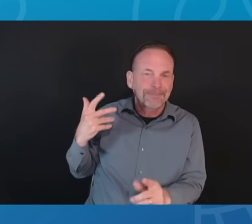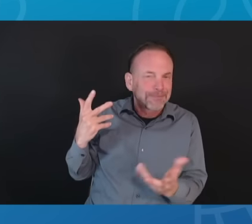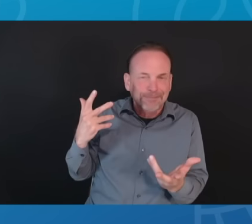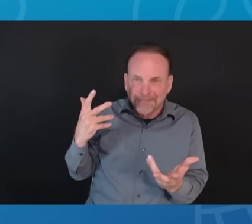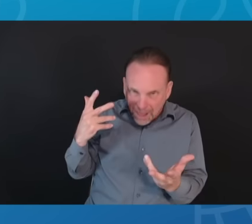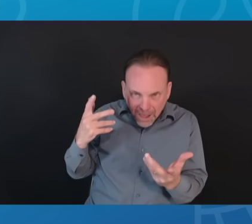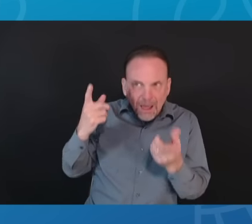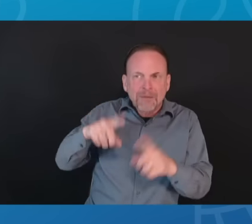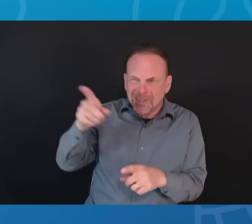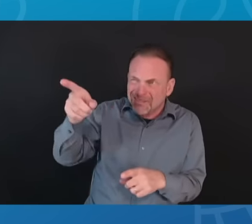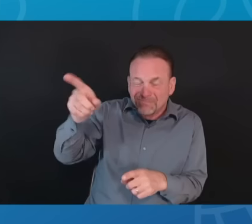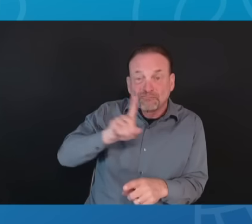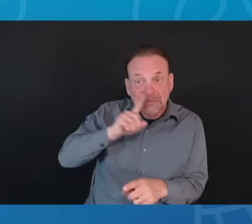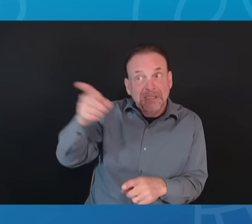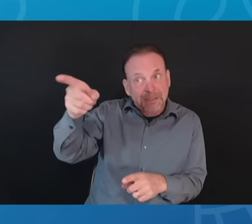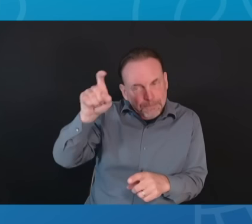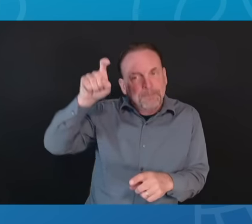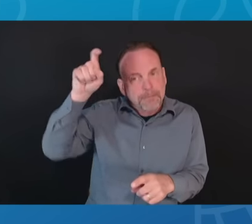for it. And one quick question while we're on.